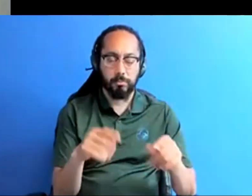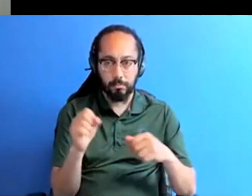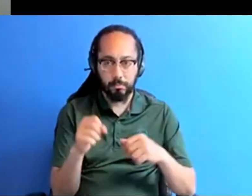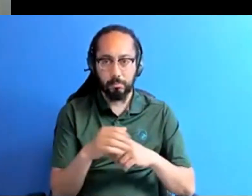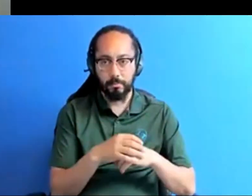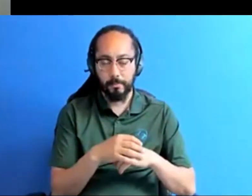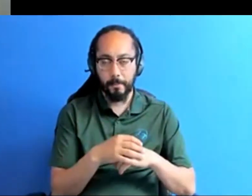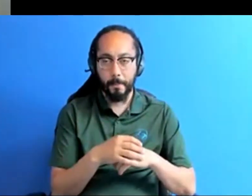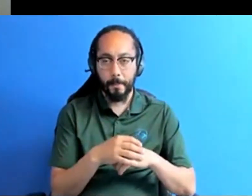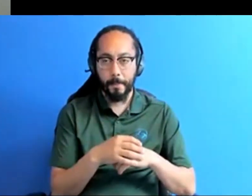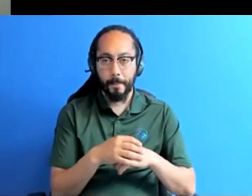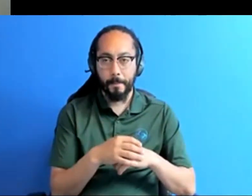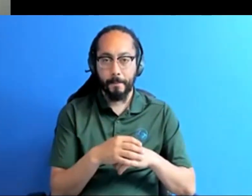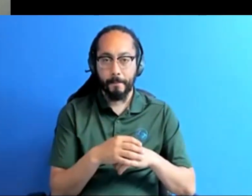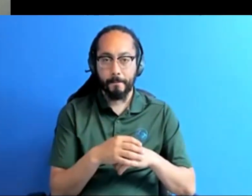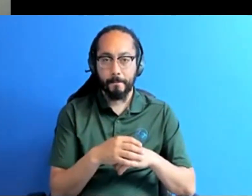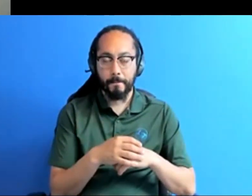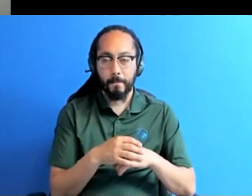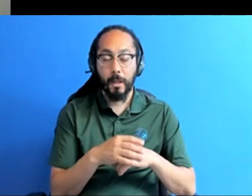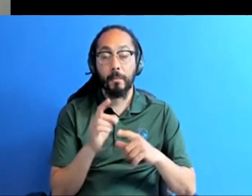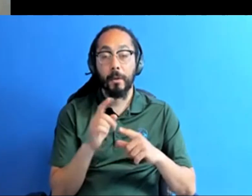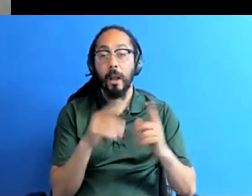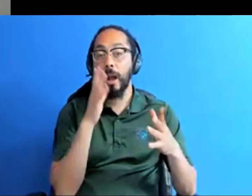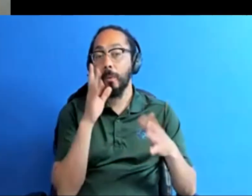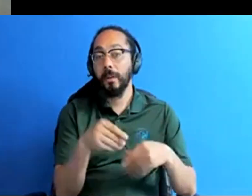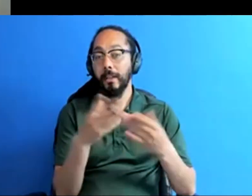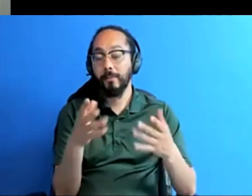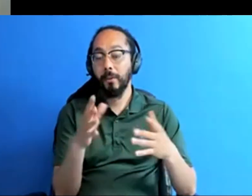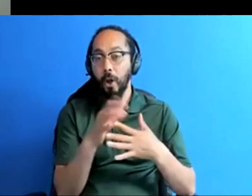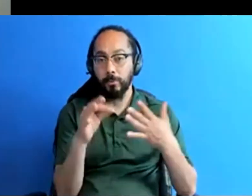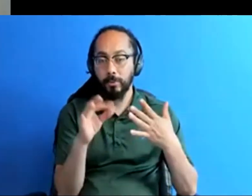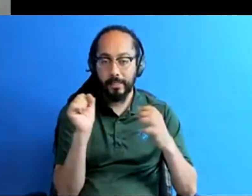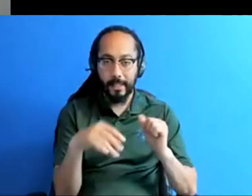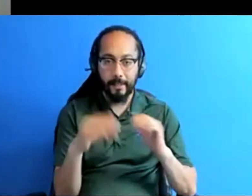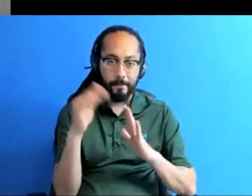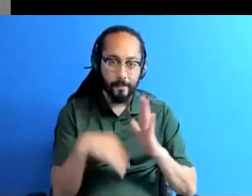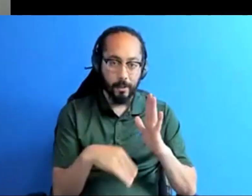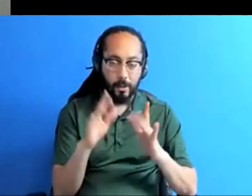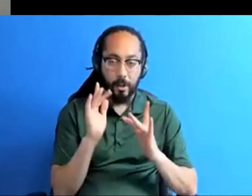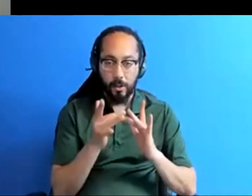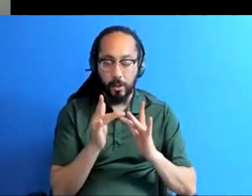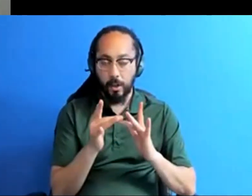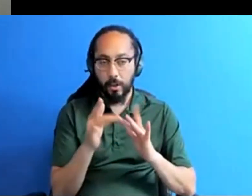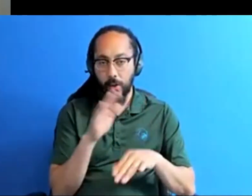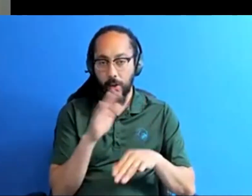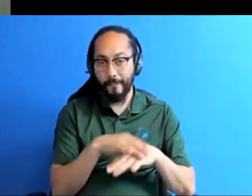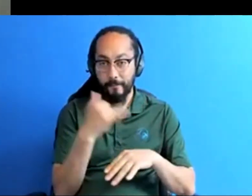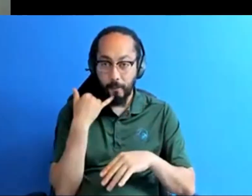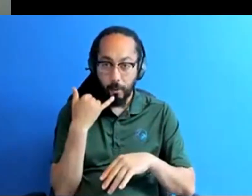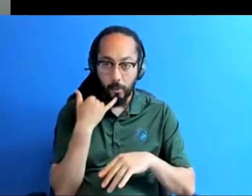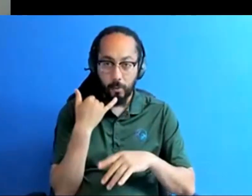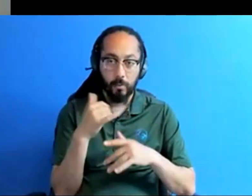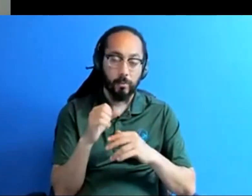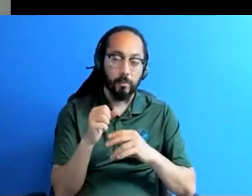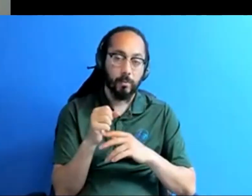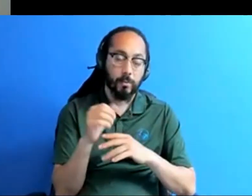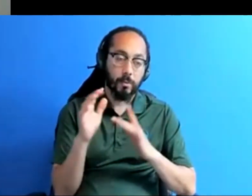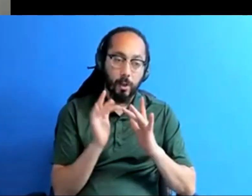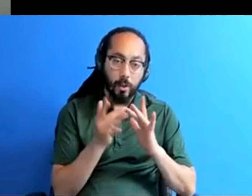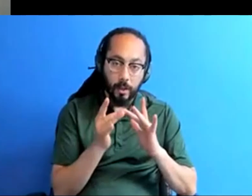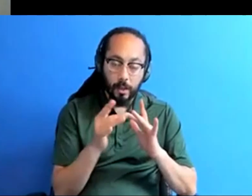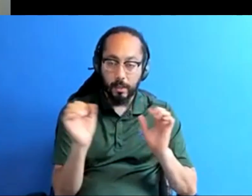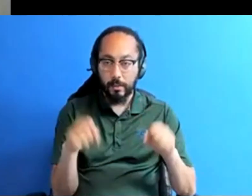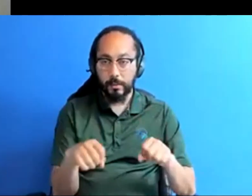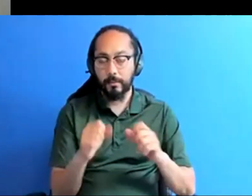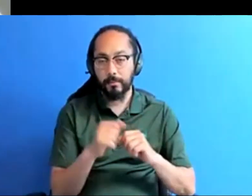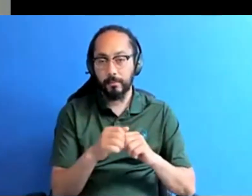But I will give people options so they can fill it out online. They can do it with me over the phone. They can do it online. They can